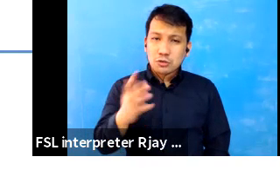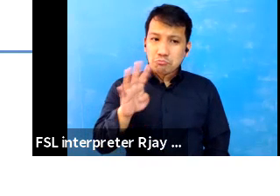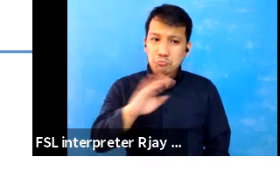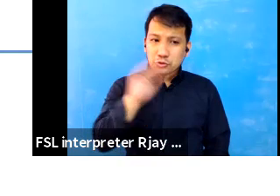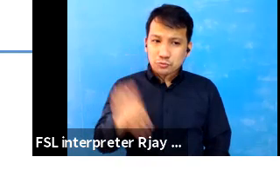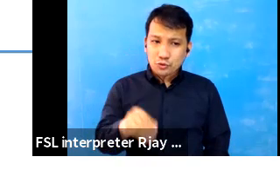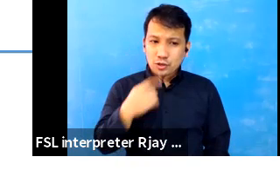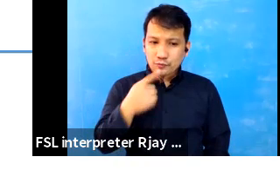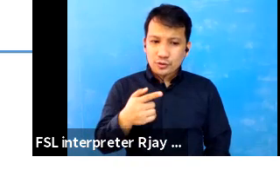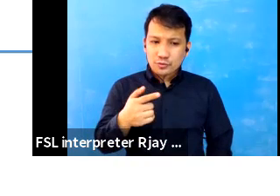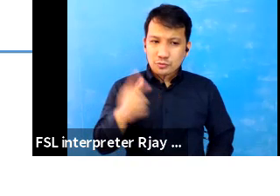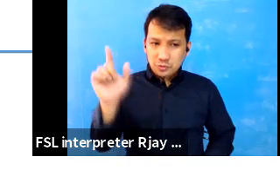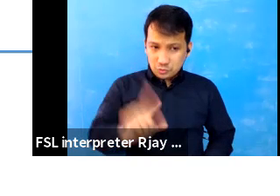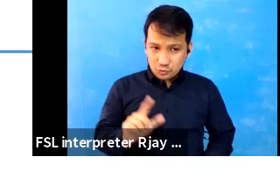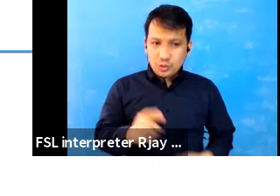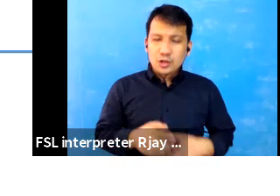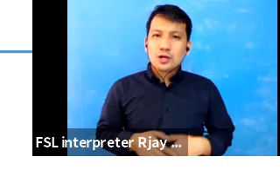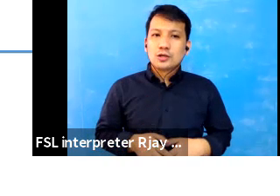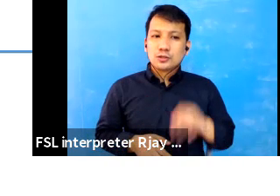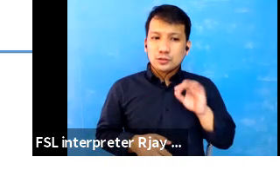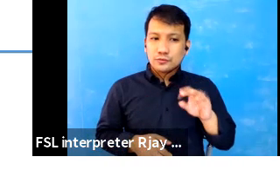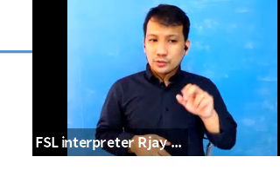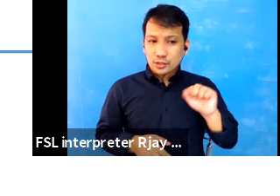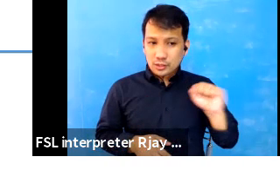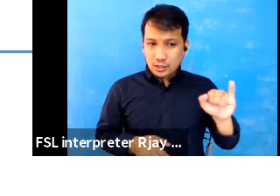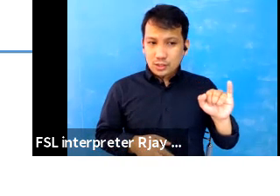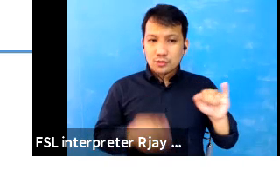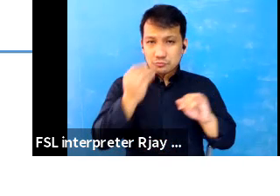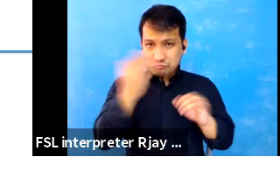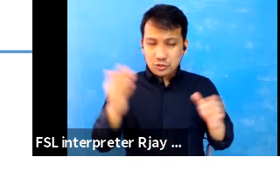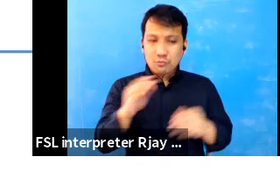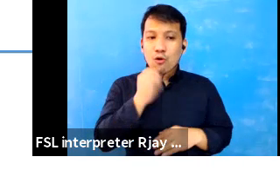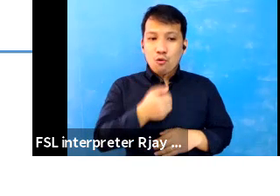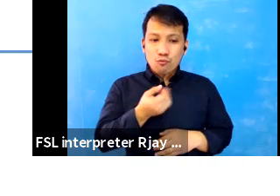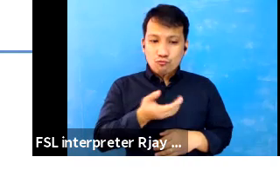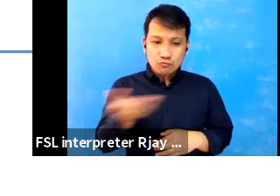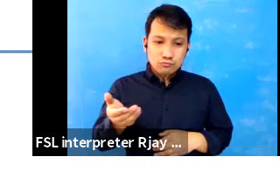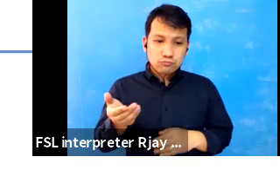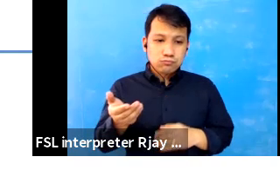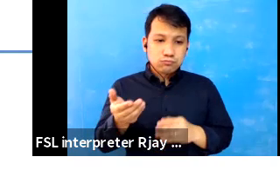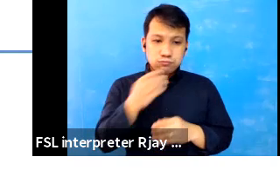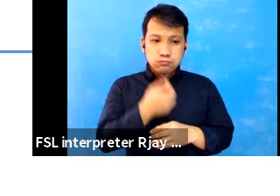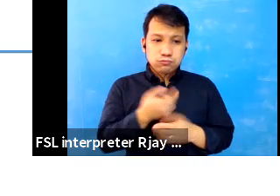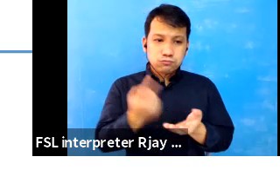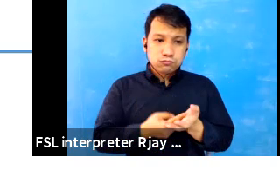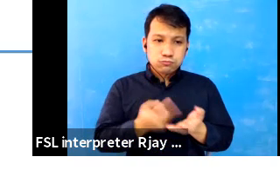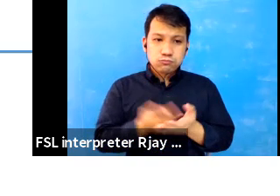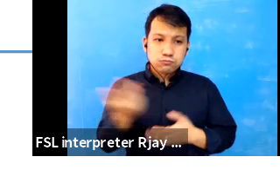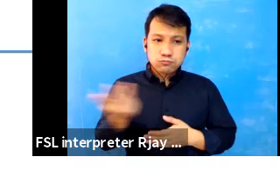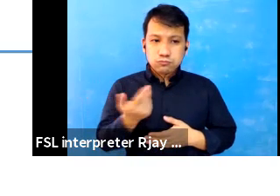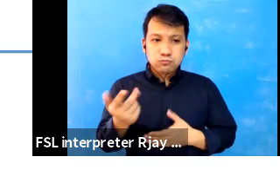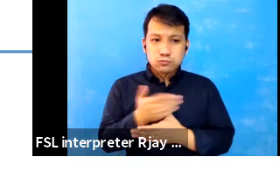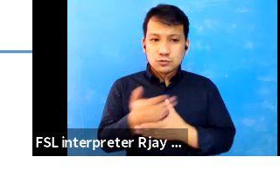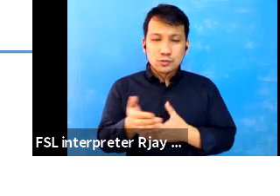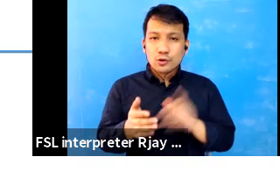it has been lowered. And the FNRI report still use the old one, and we have talked with them to shift to